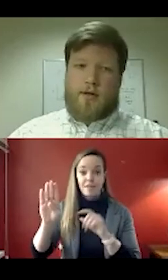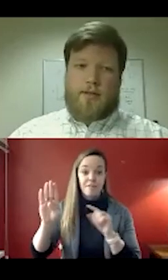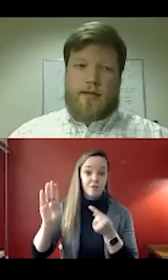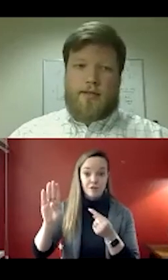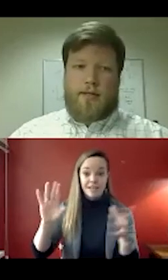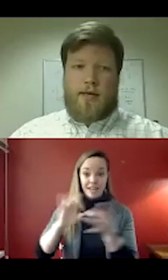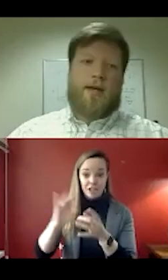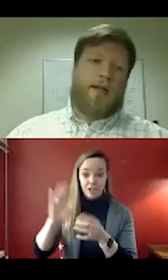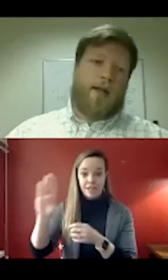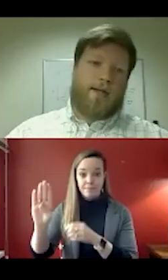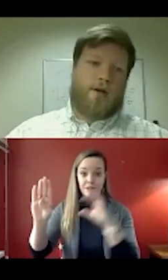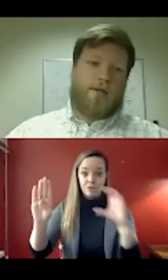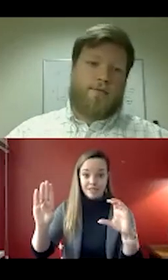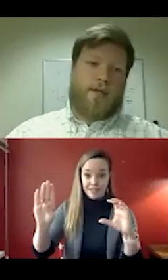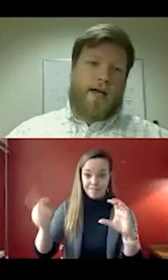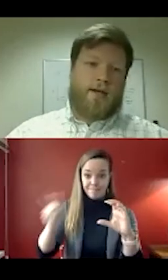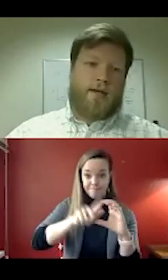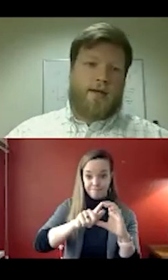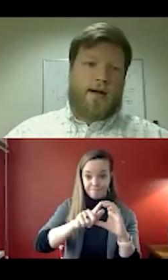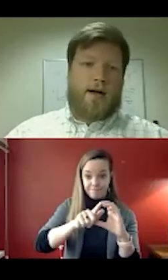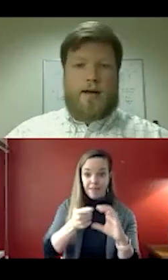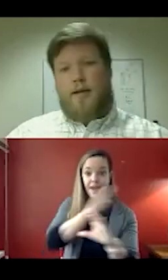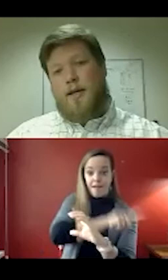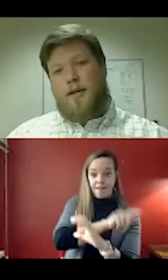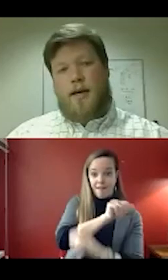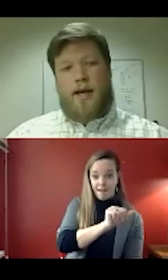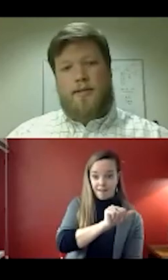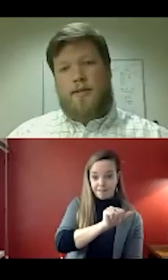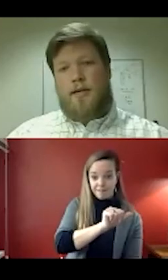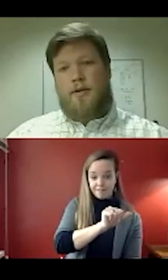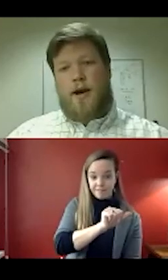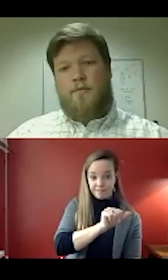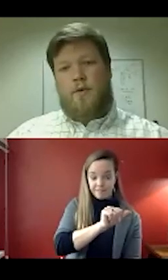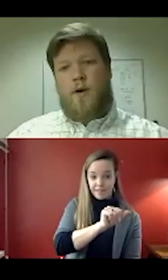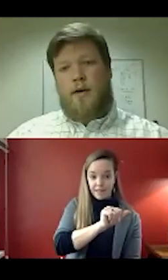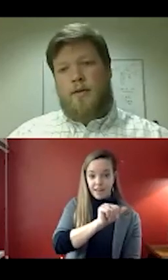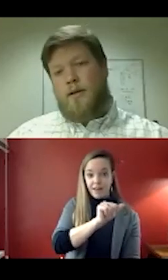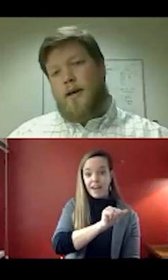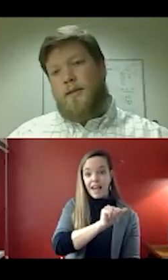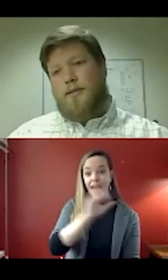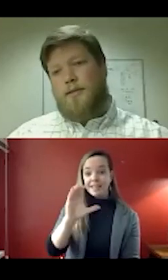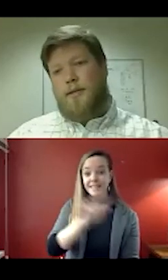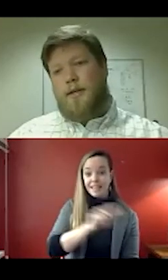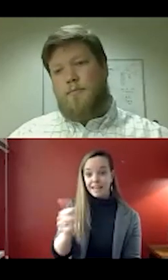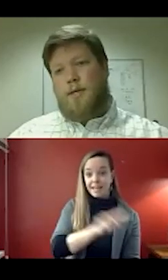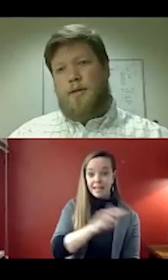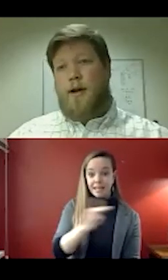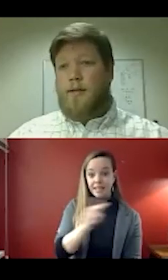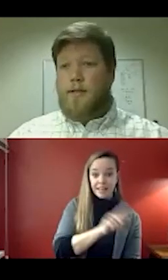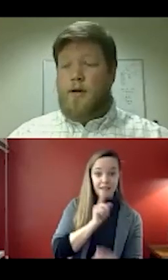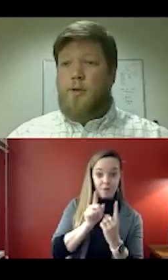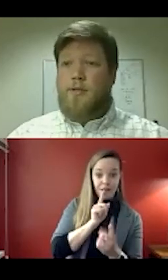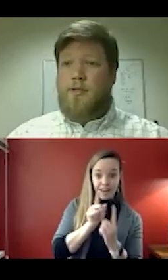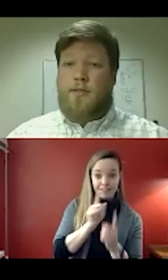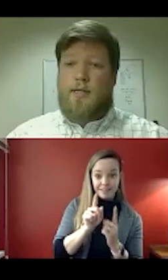C talks next, and then A talks after that. And then A and C interact for a while, and then C and B interact.